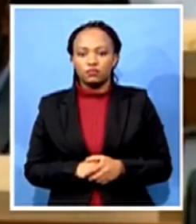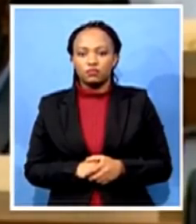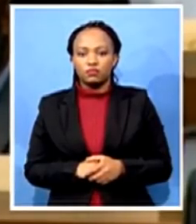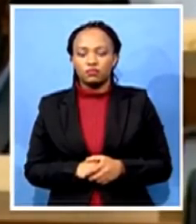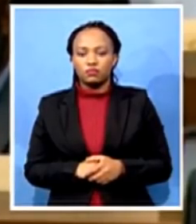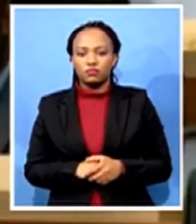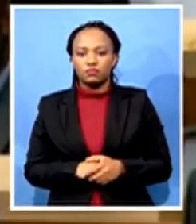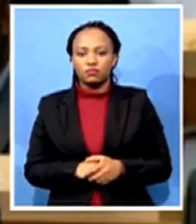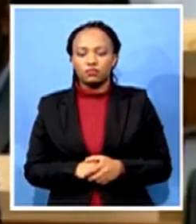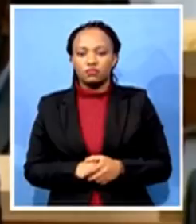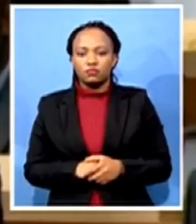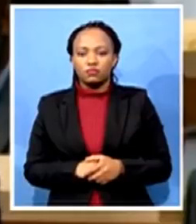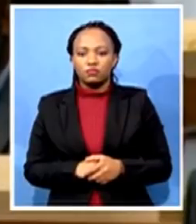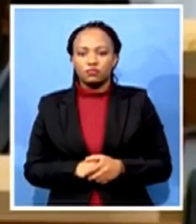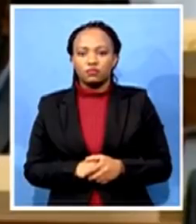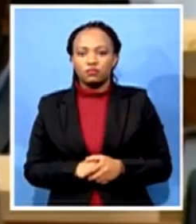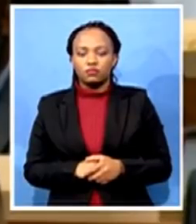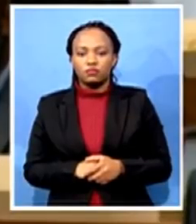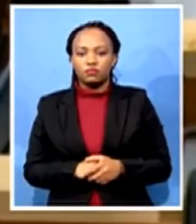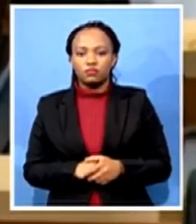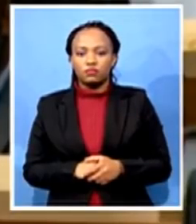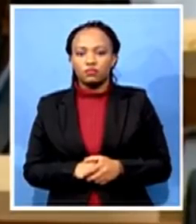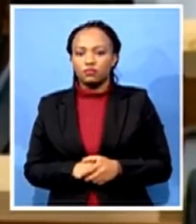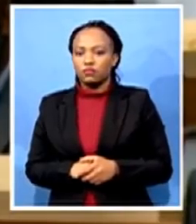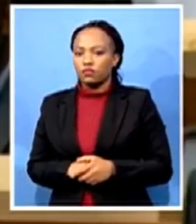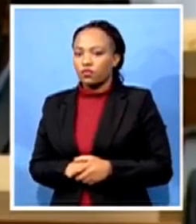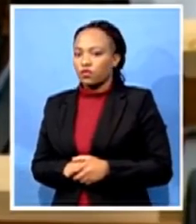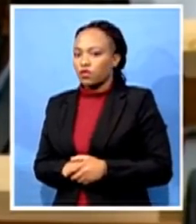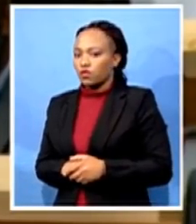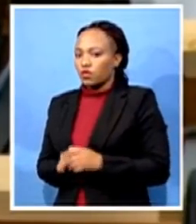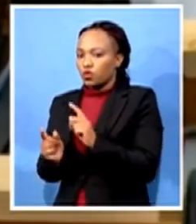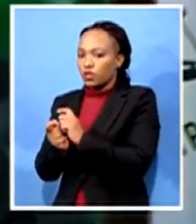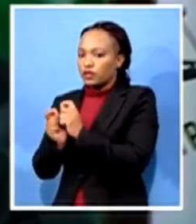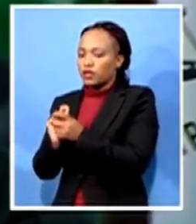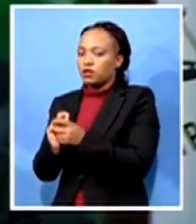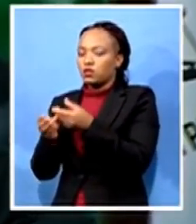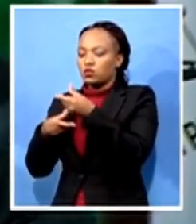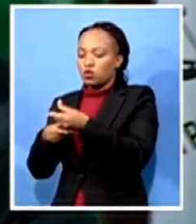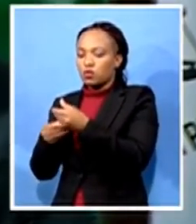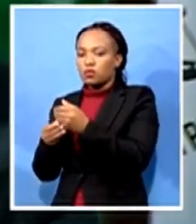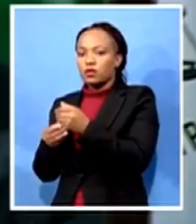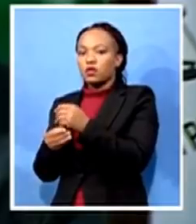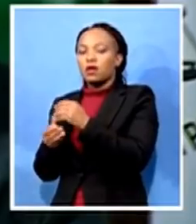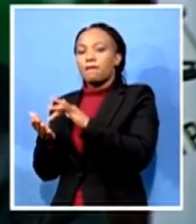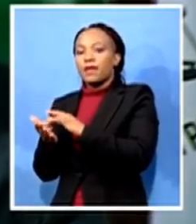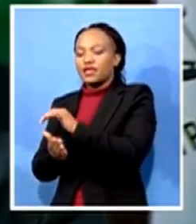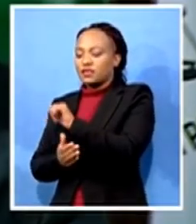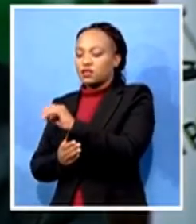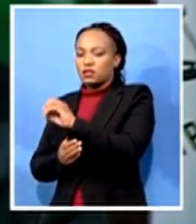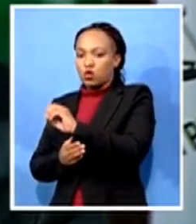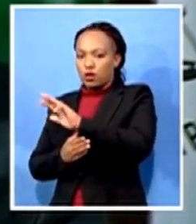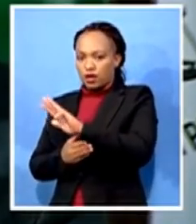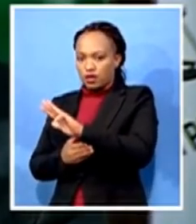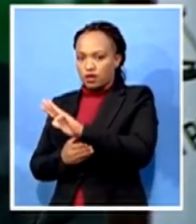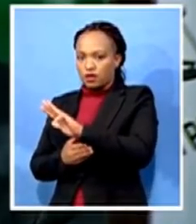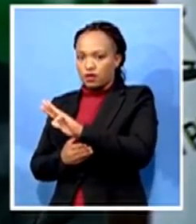we'll change then the document starting at page 609, which were questions that were sent to